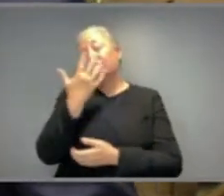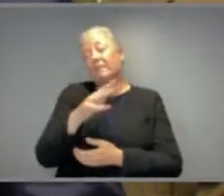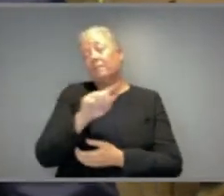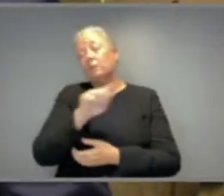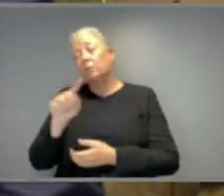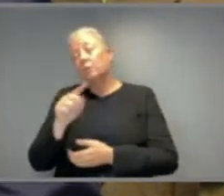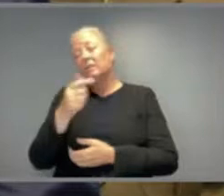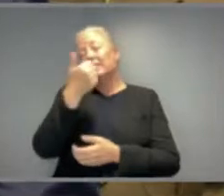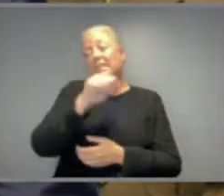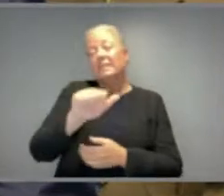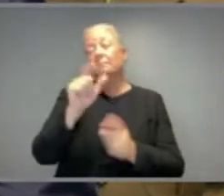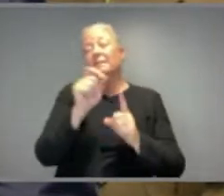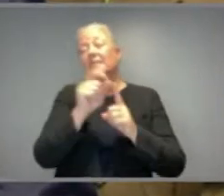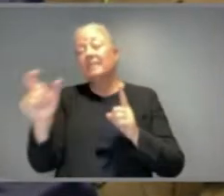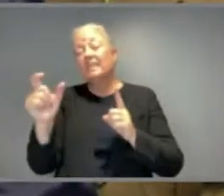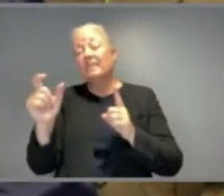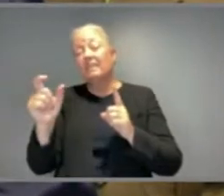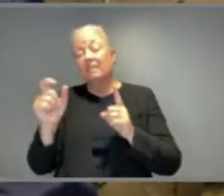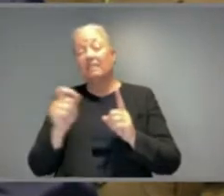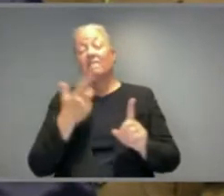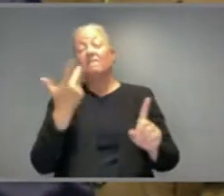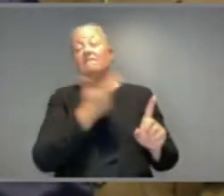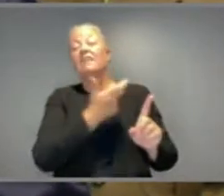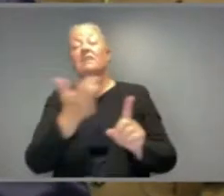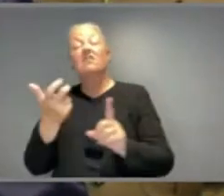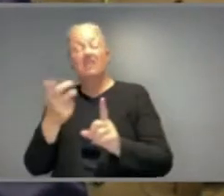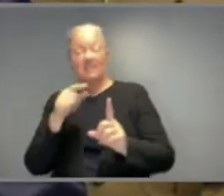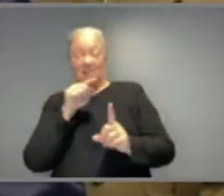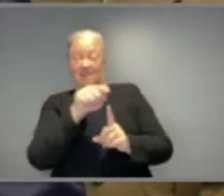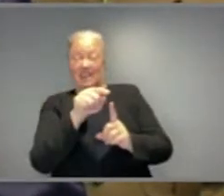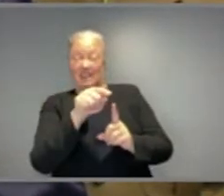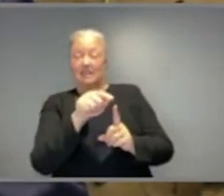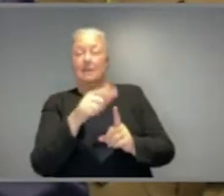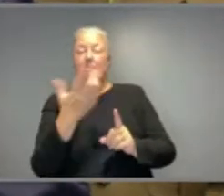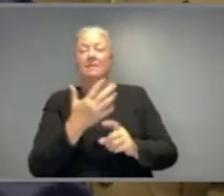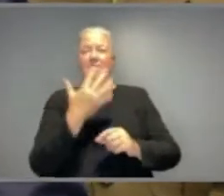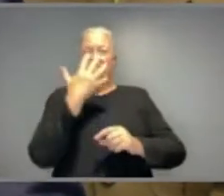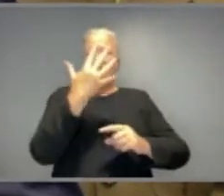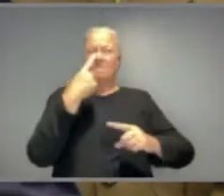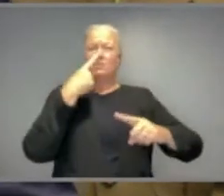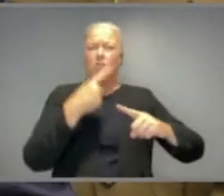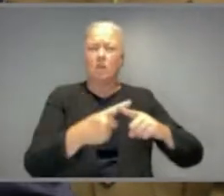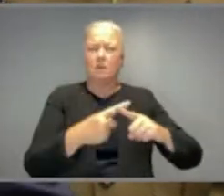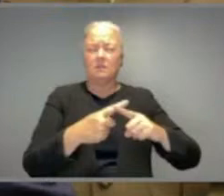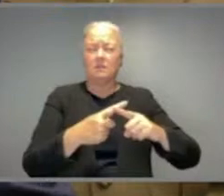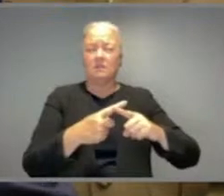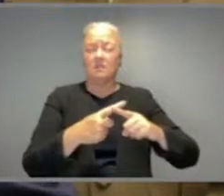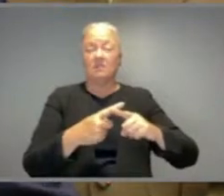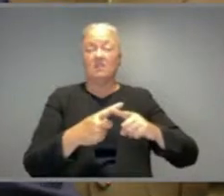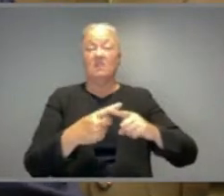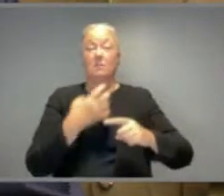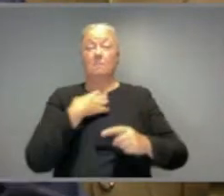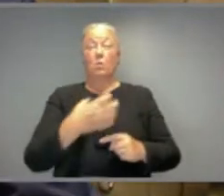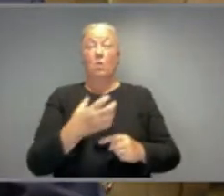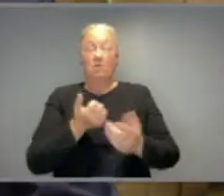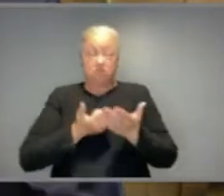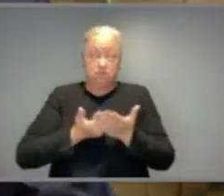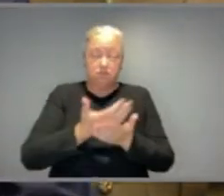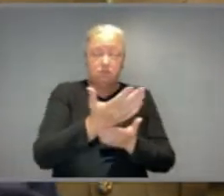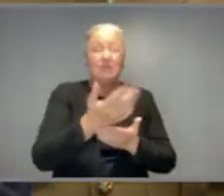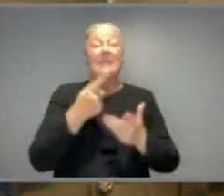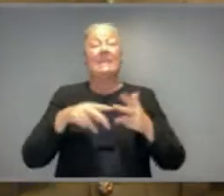rates, it's 5 times more costly should governments not move early to get on top of the